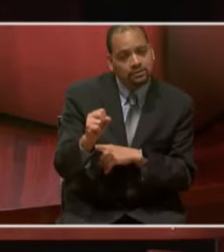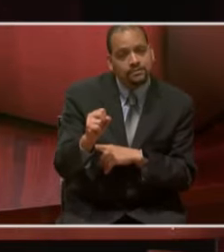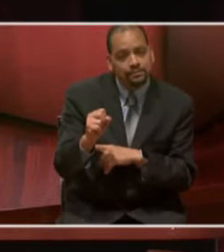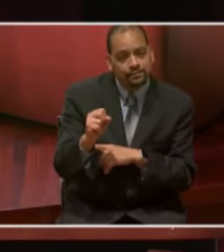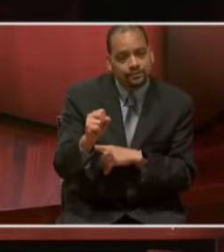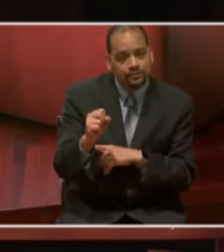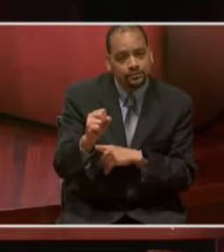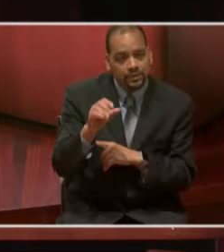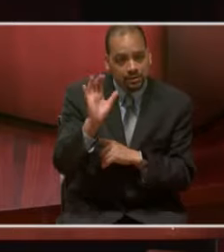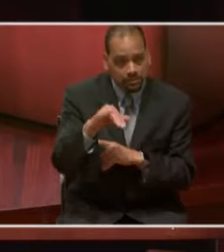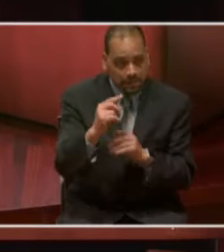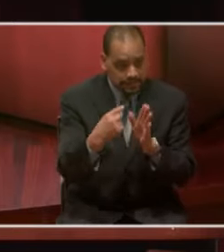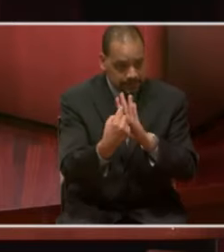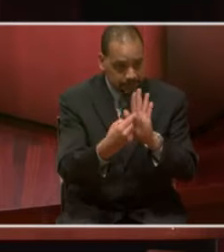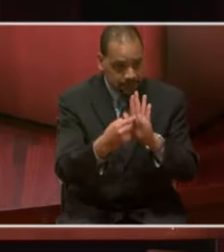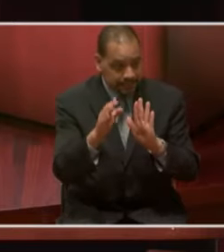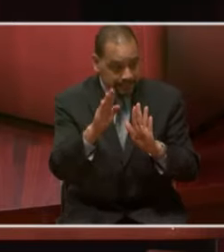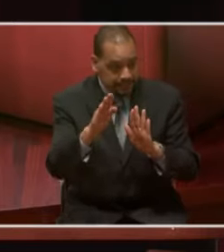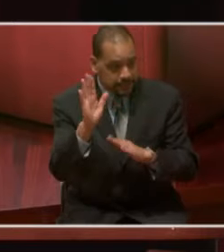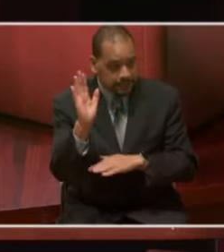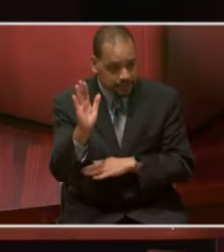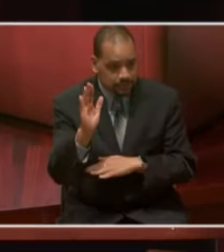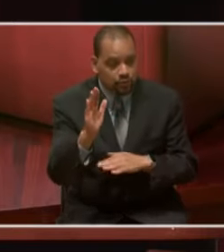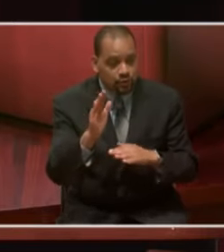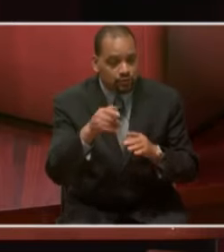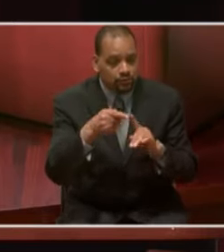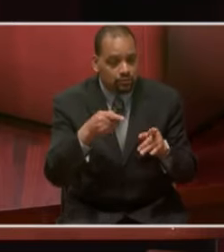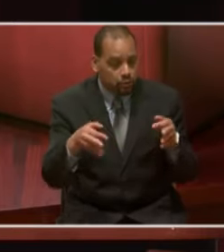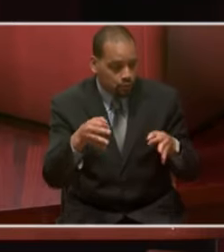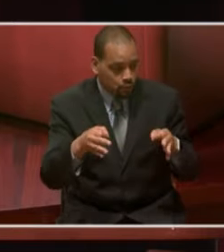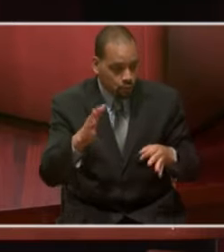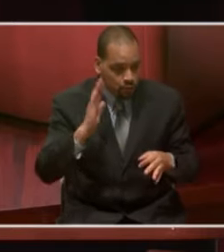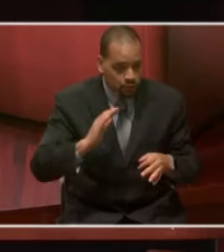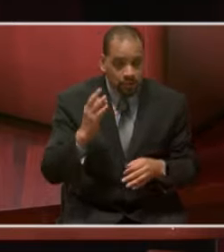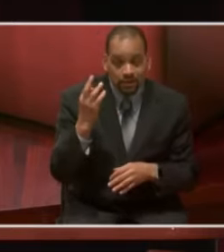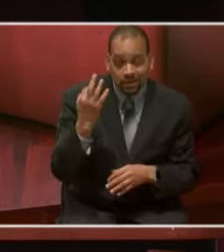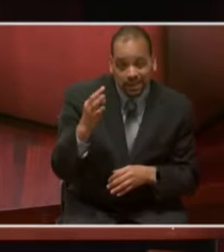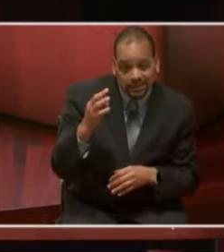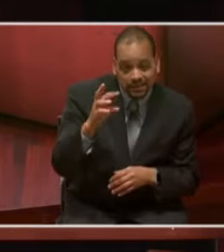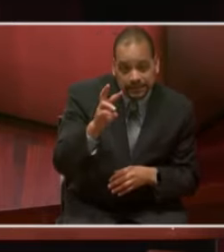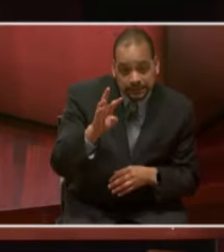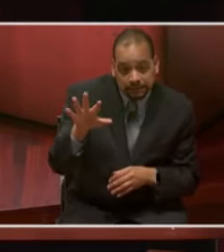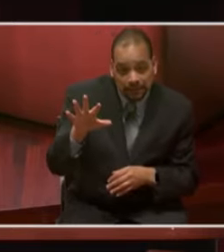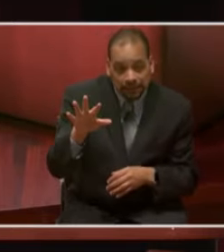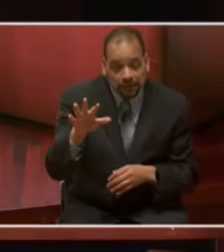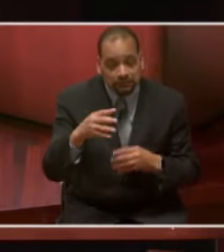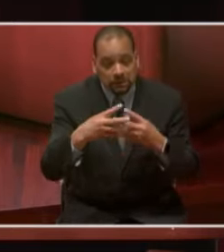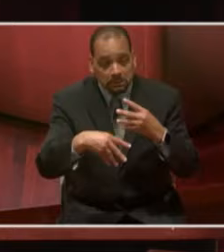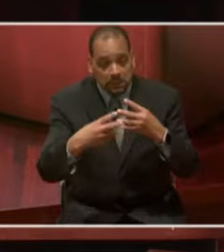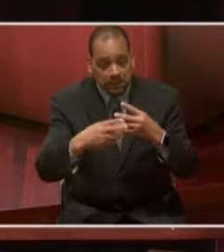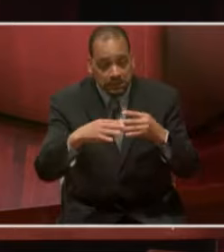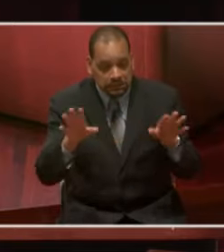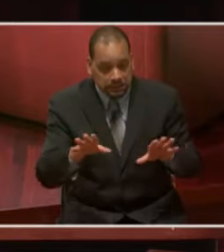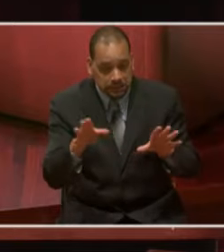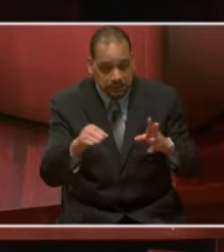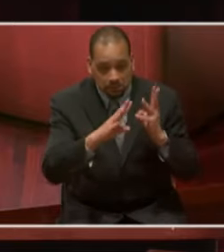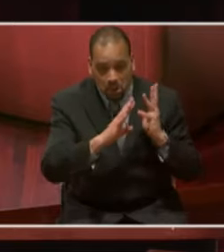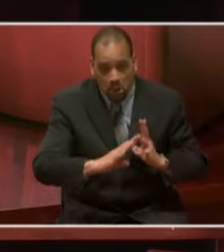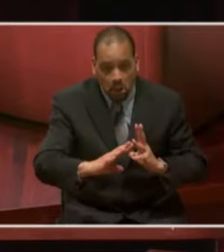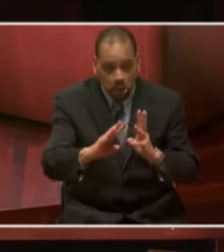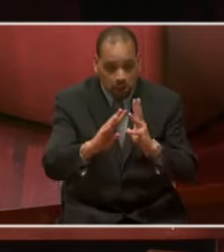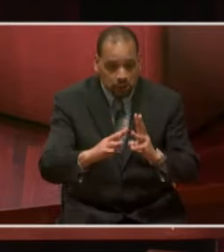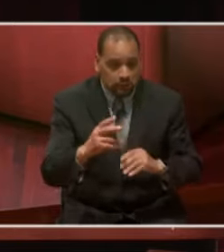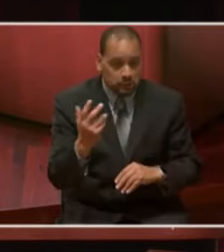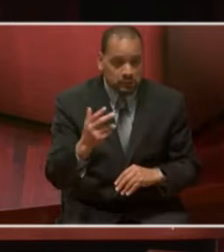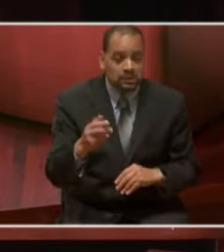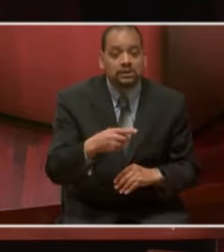in 1977 as chief of its Chicago Bureau. Since then, he has reported from all 50 states, covered presidential campaigns in